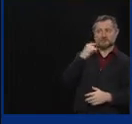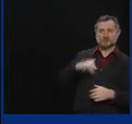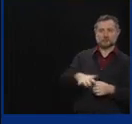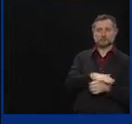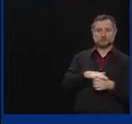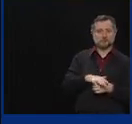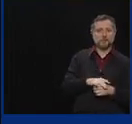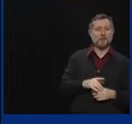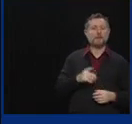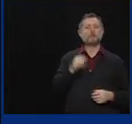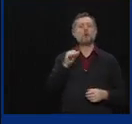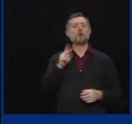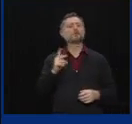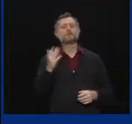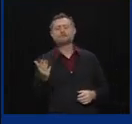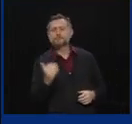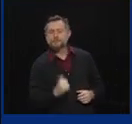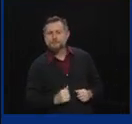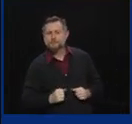Mark?